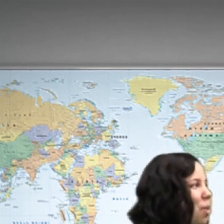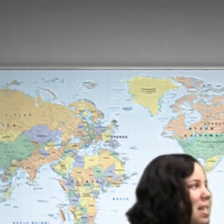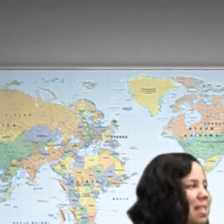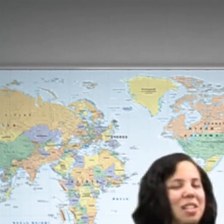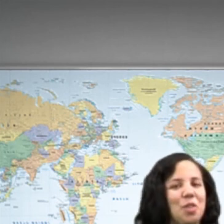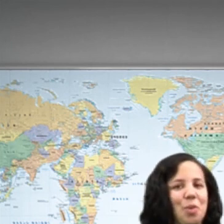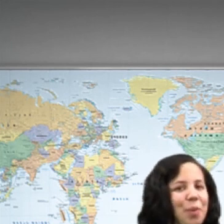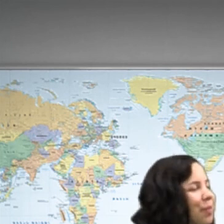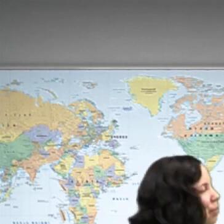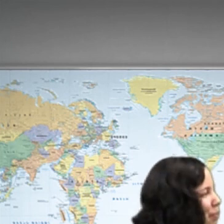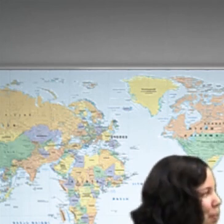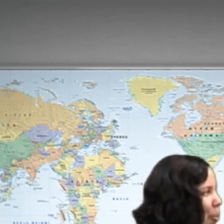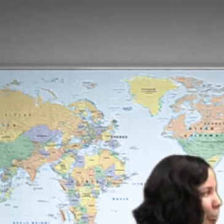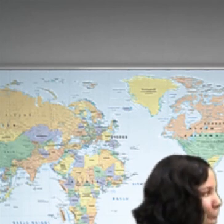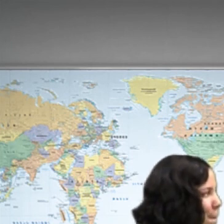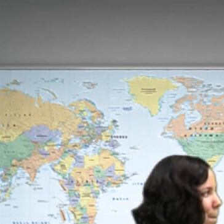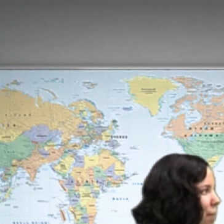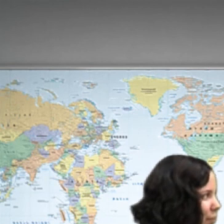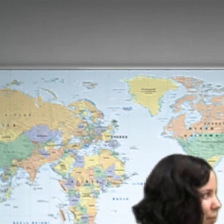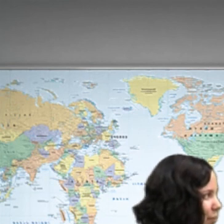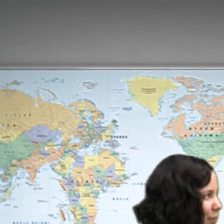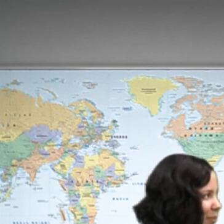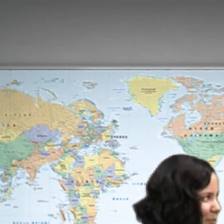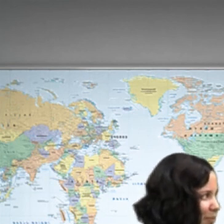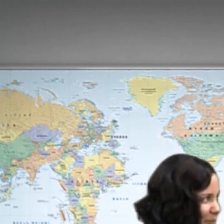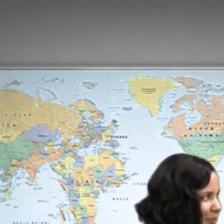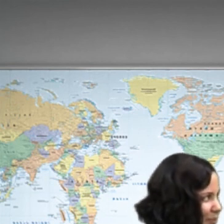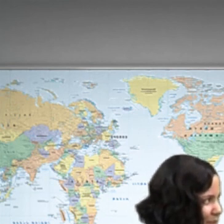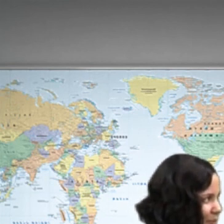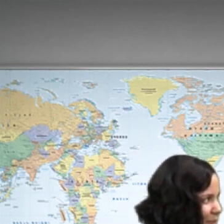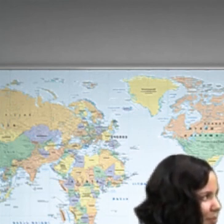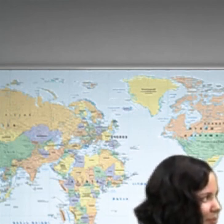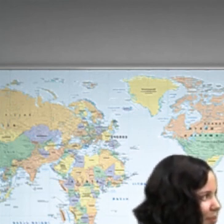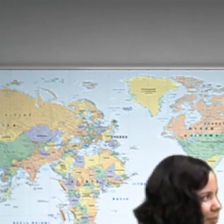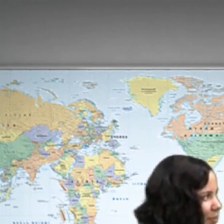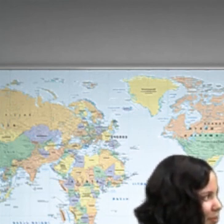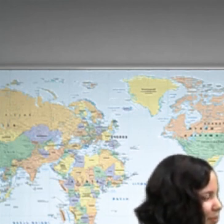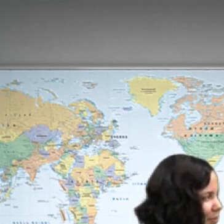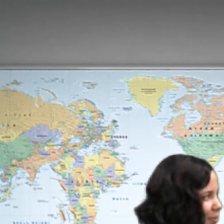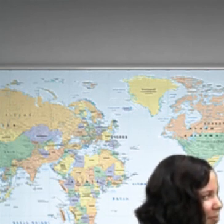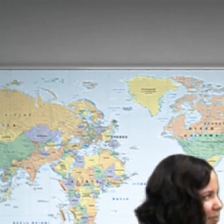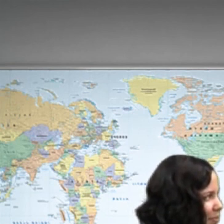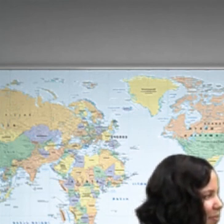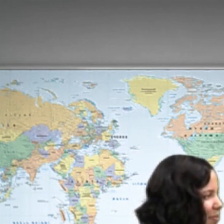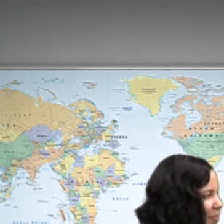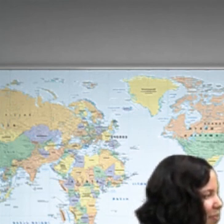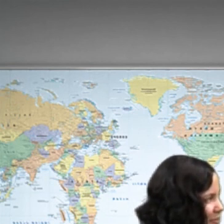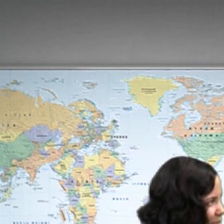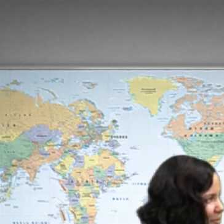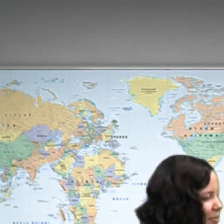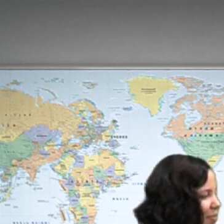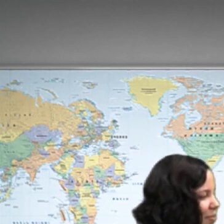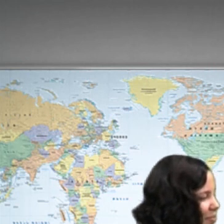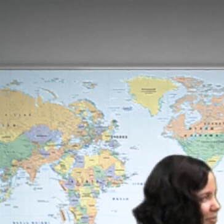you and what is it that you do? Okay, I'm Miss Namwandi. I'm a teacher at Pioneers Park Primary School. I'm an